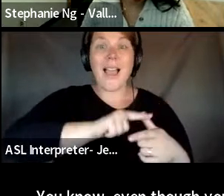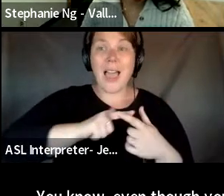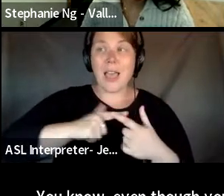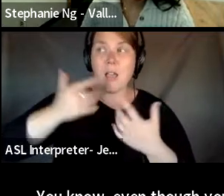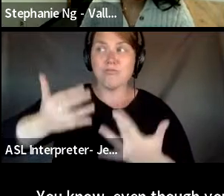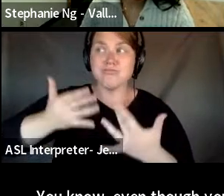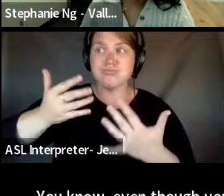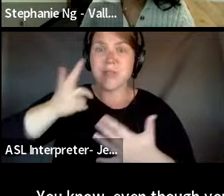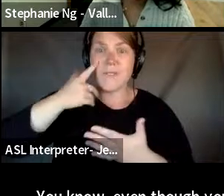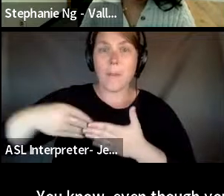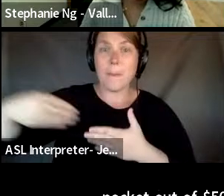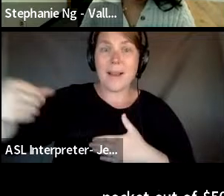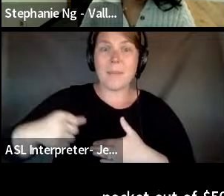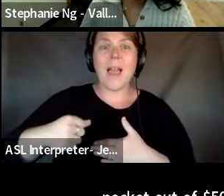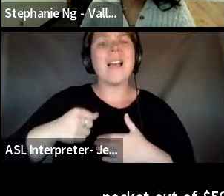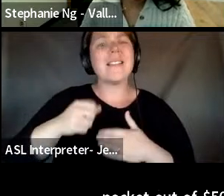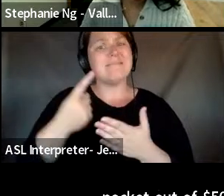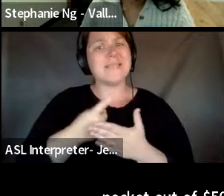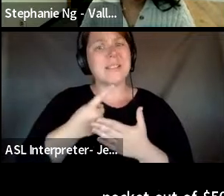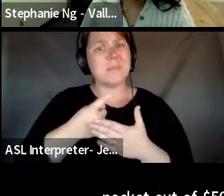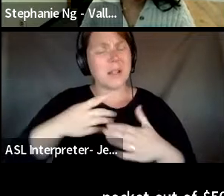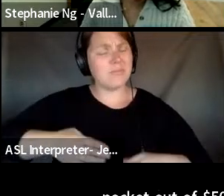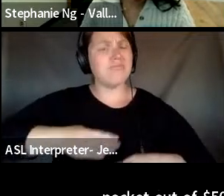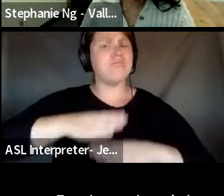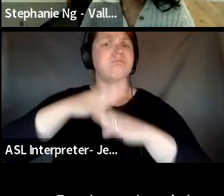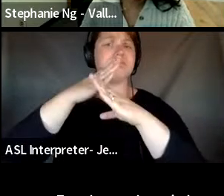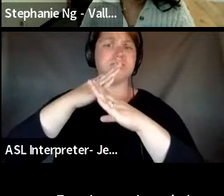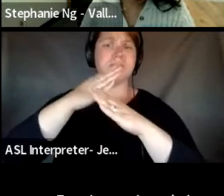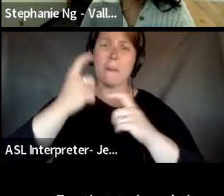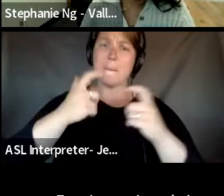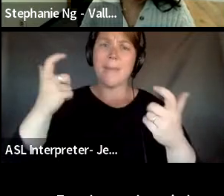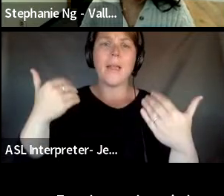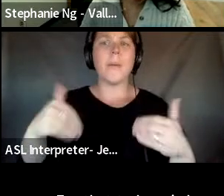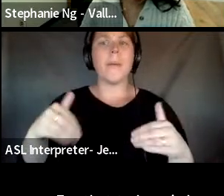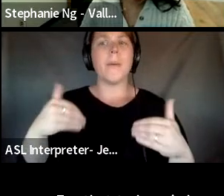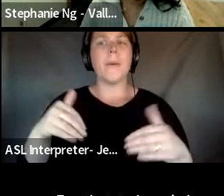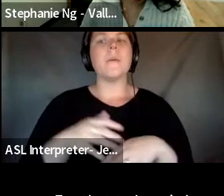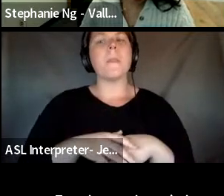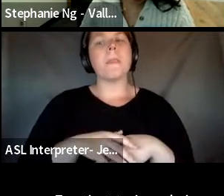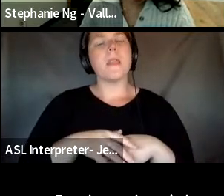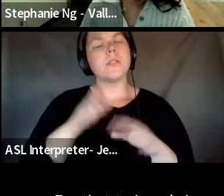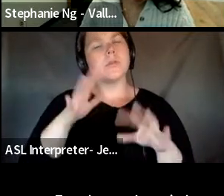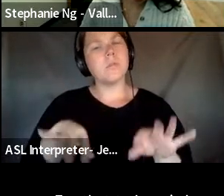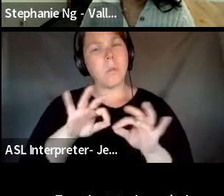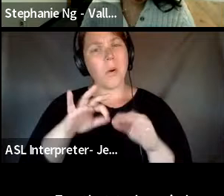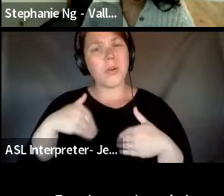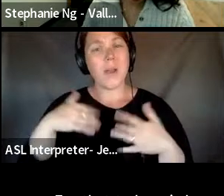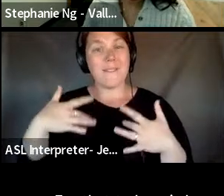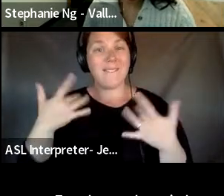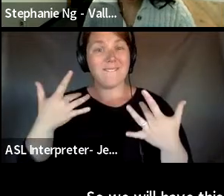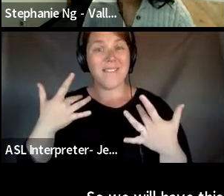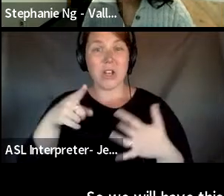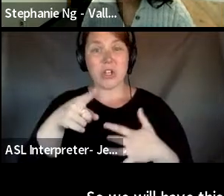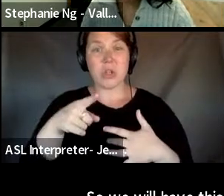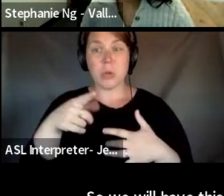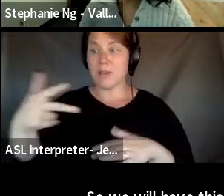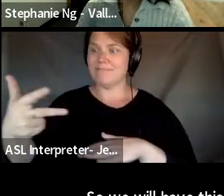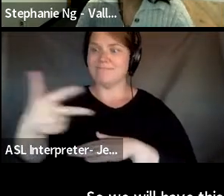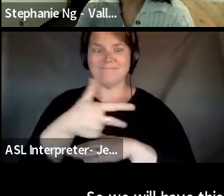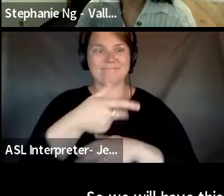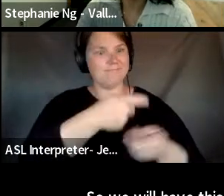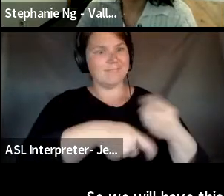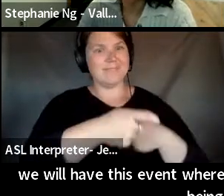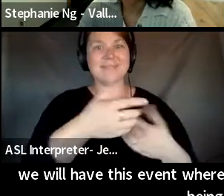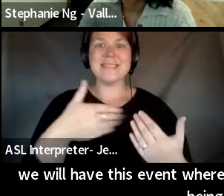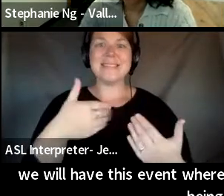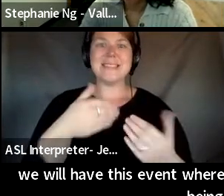to be reimbursed can be a massive barrier. So being able to have this event where you can just exchange without being out of money, out of